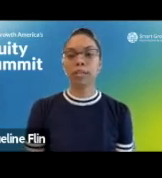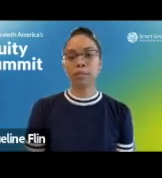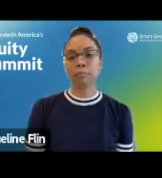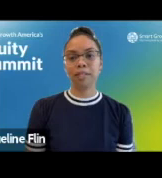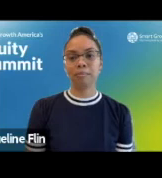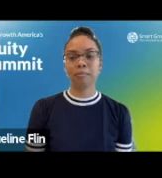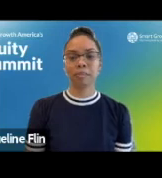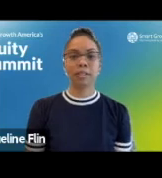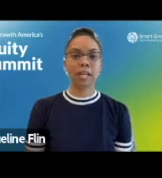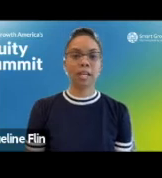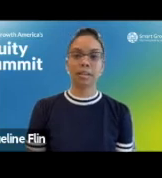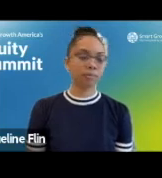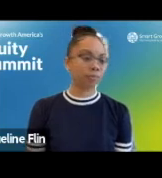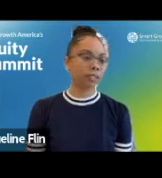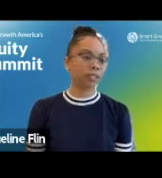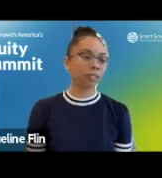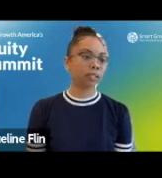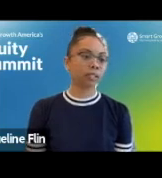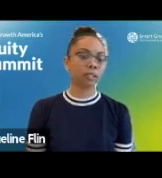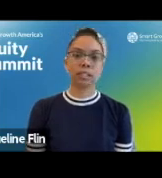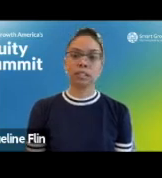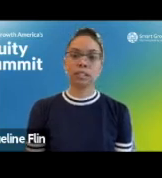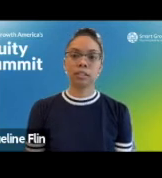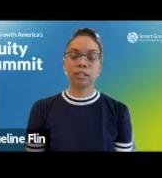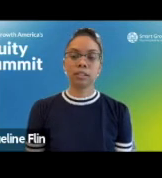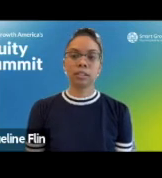call EDP. Next slide.